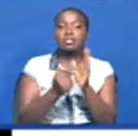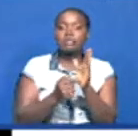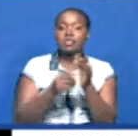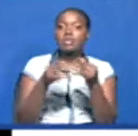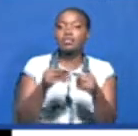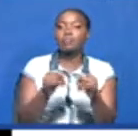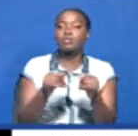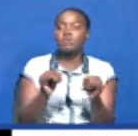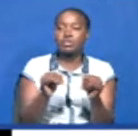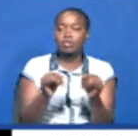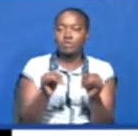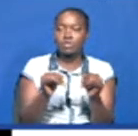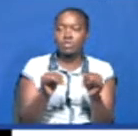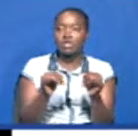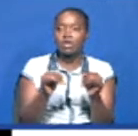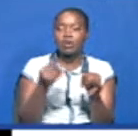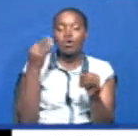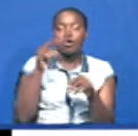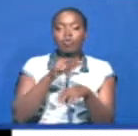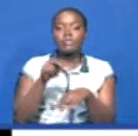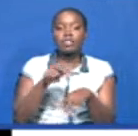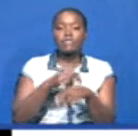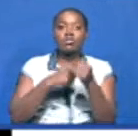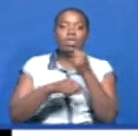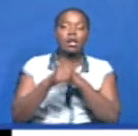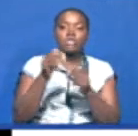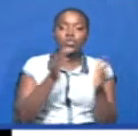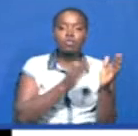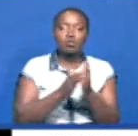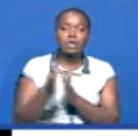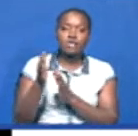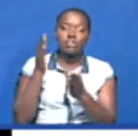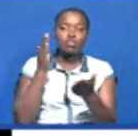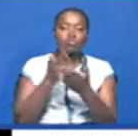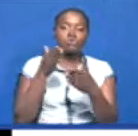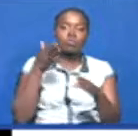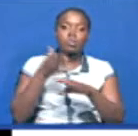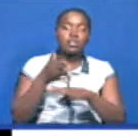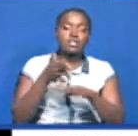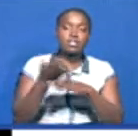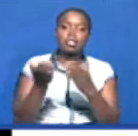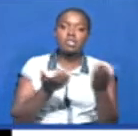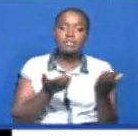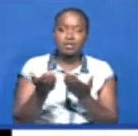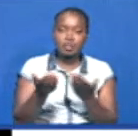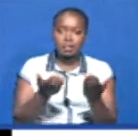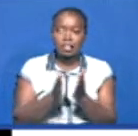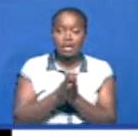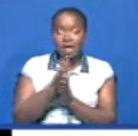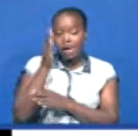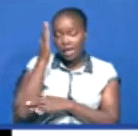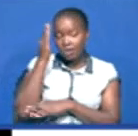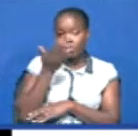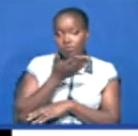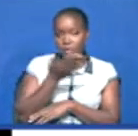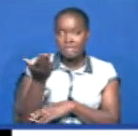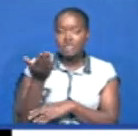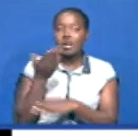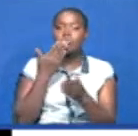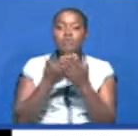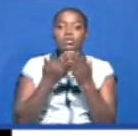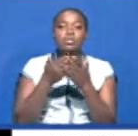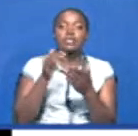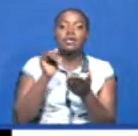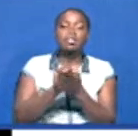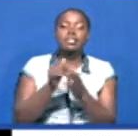matrix of the National Action Plan to combat illicit trade. I note with appreciation that they are in line